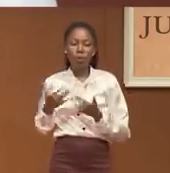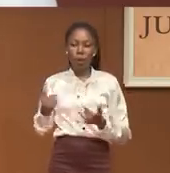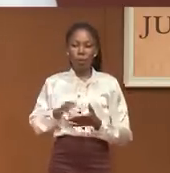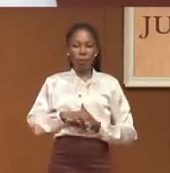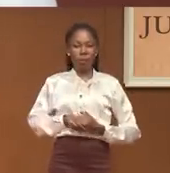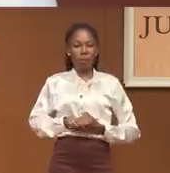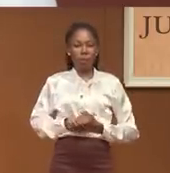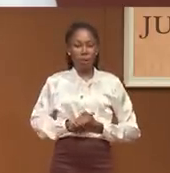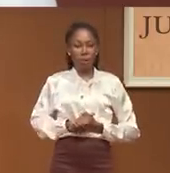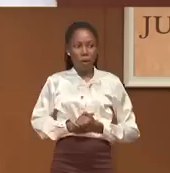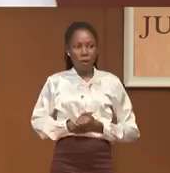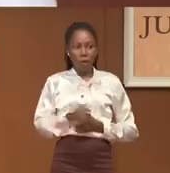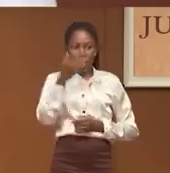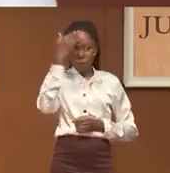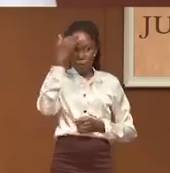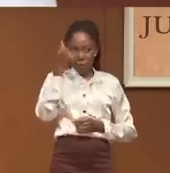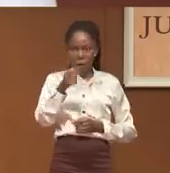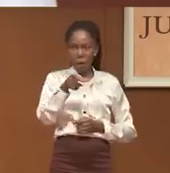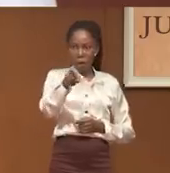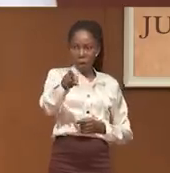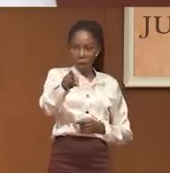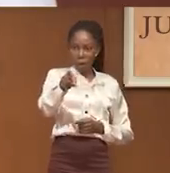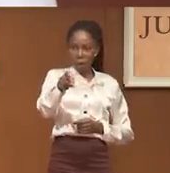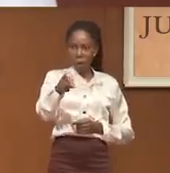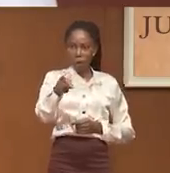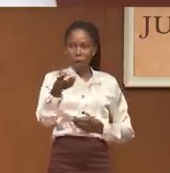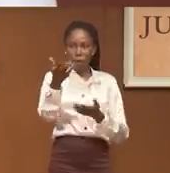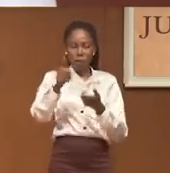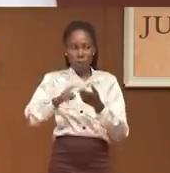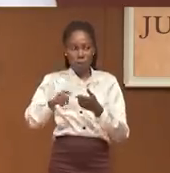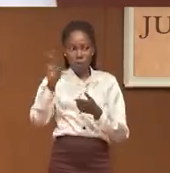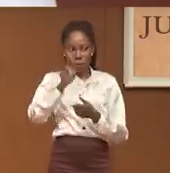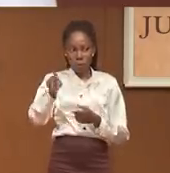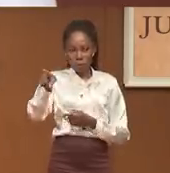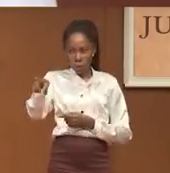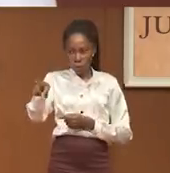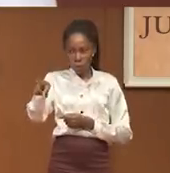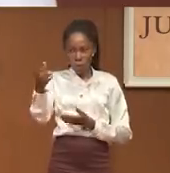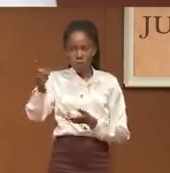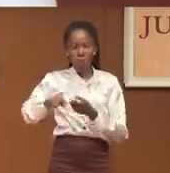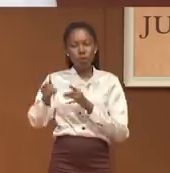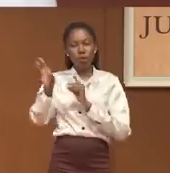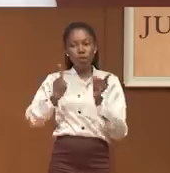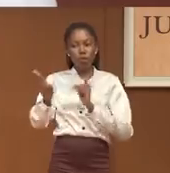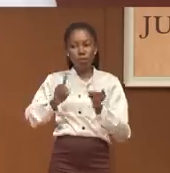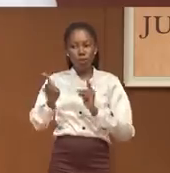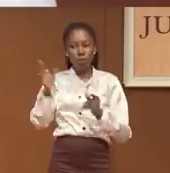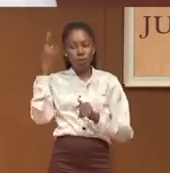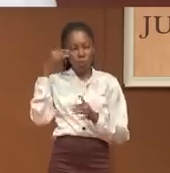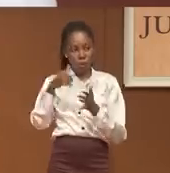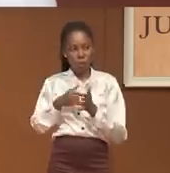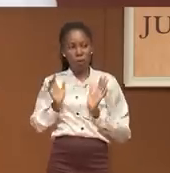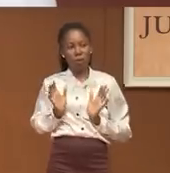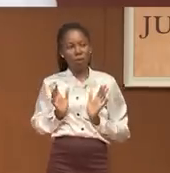narration, you said you already knew what you wanted to use that 2 million naira for. That's why I'm not holding him responsible for that.